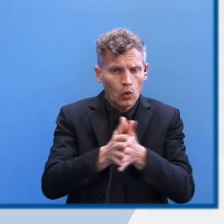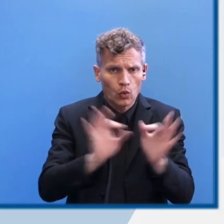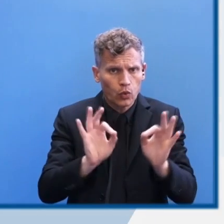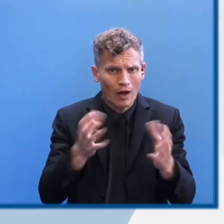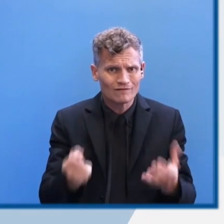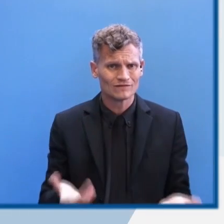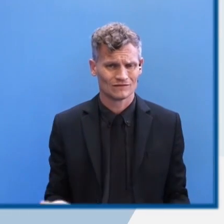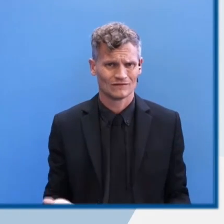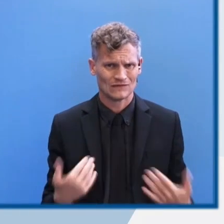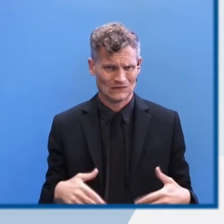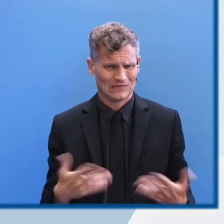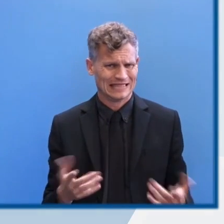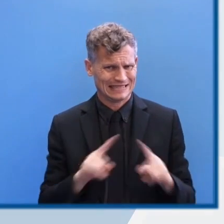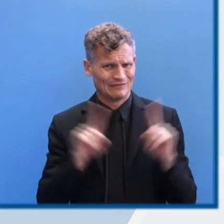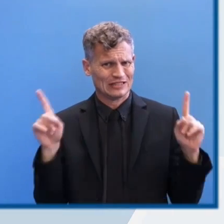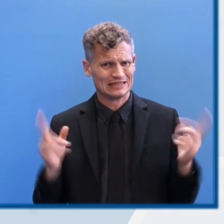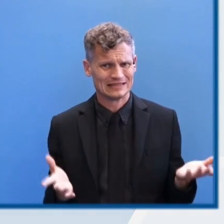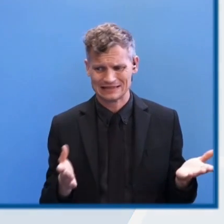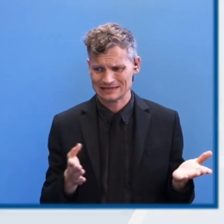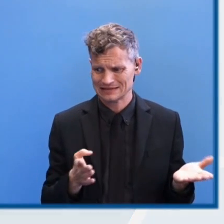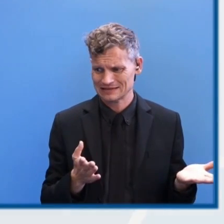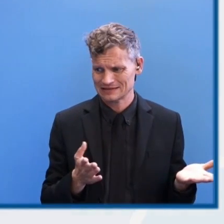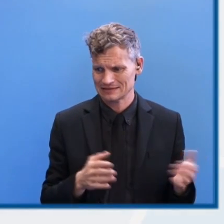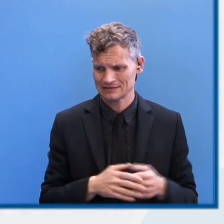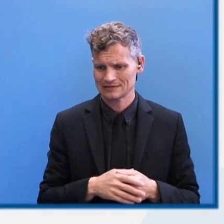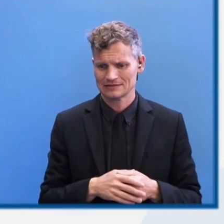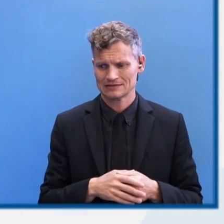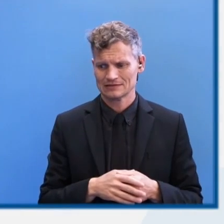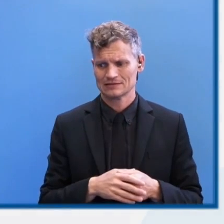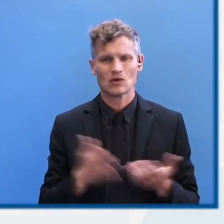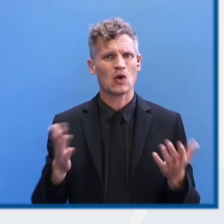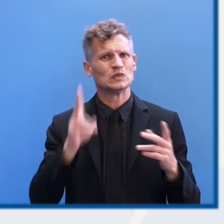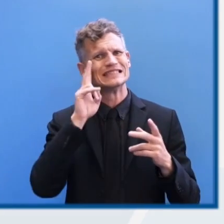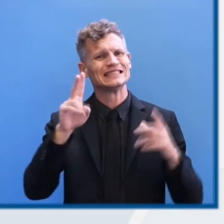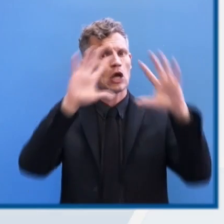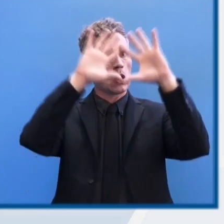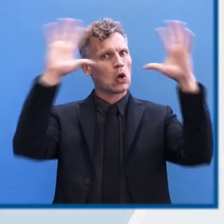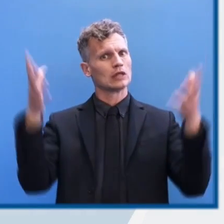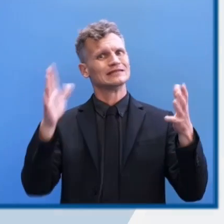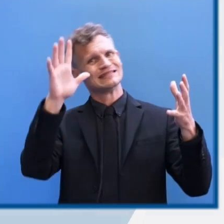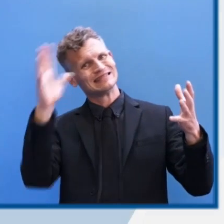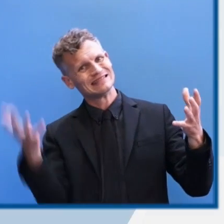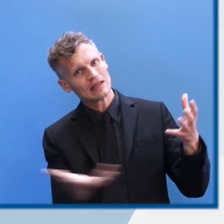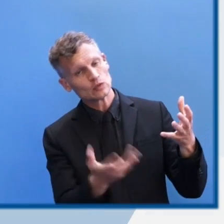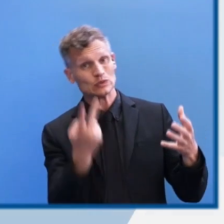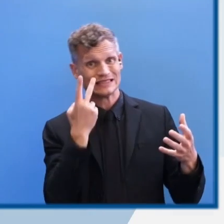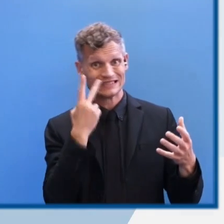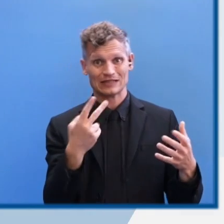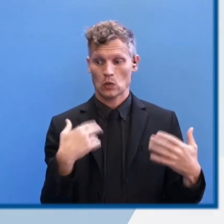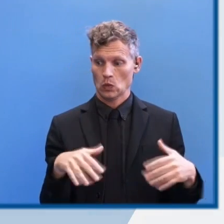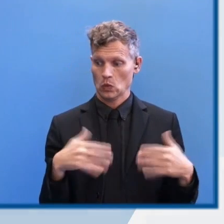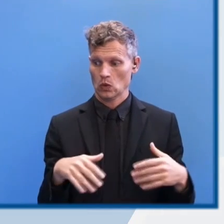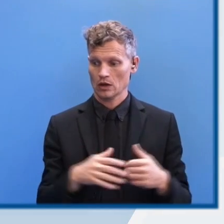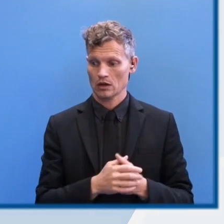urban communities, I've seen, coming from the southern Asian part of the world, you will see the way the caste systems works, the way the